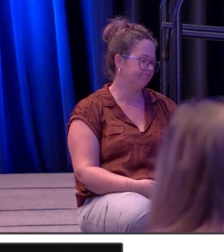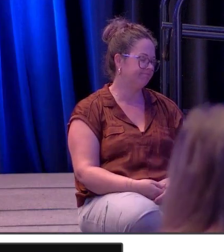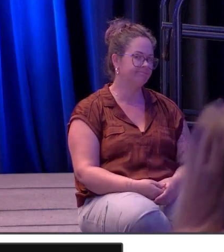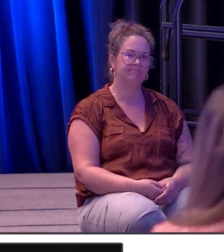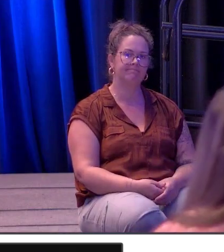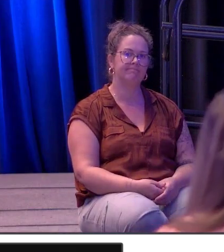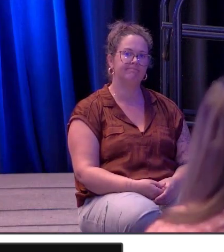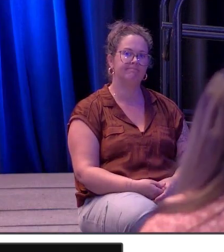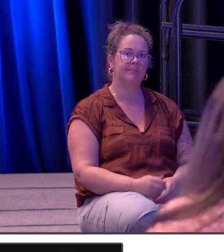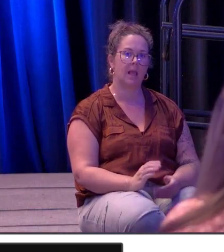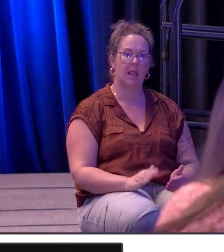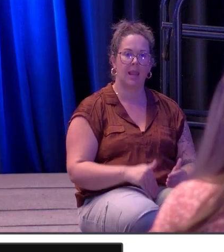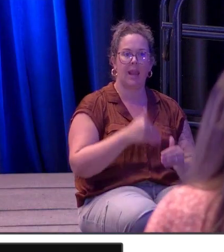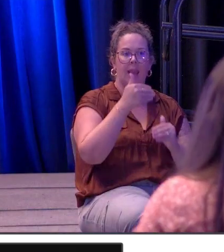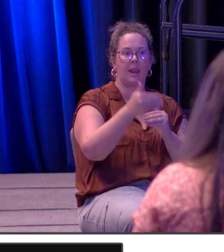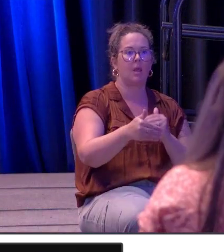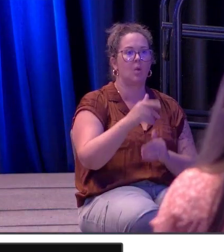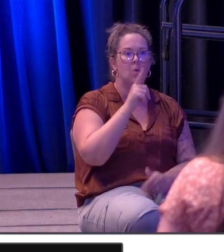Who's next?